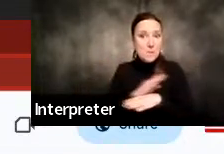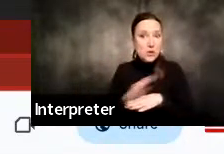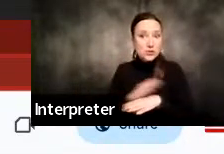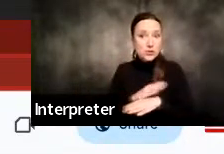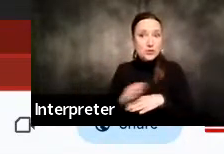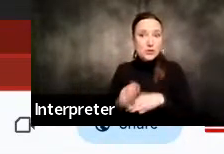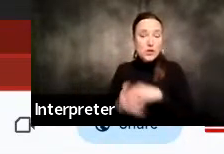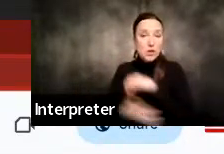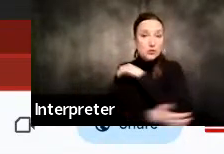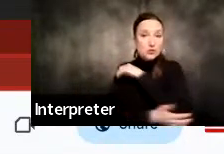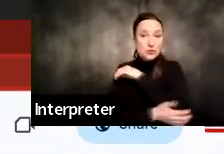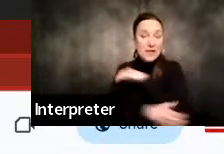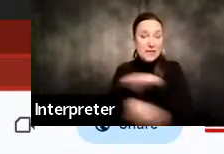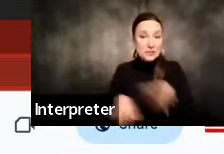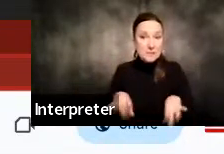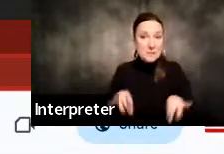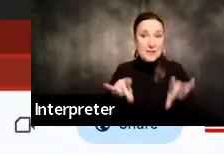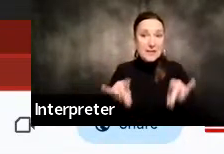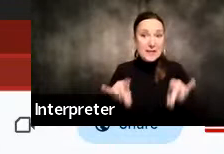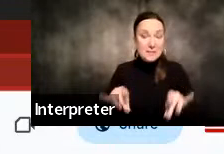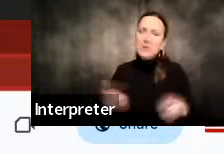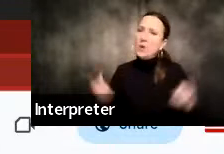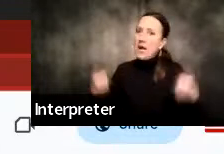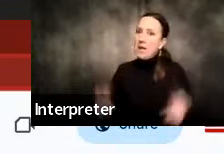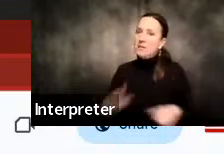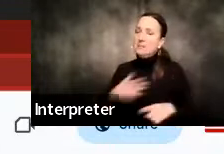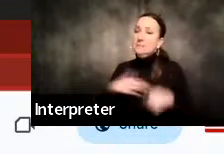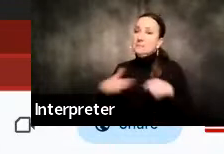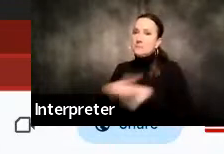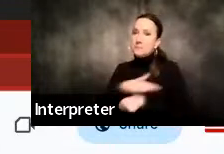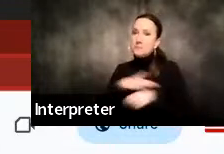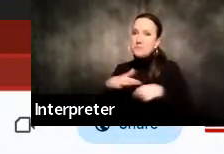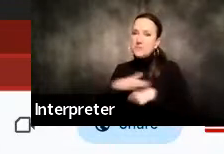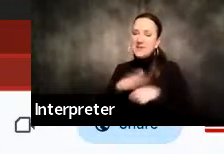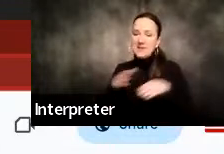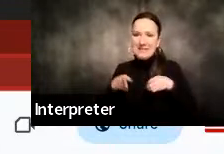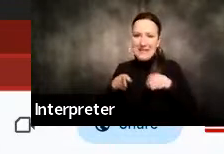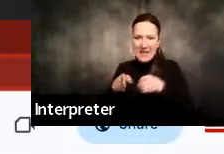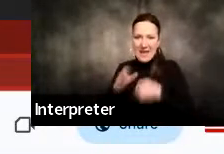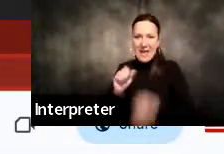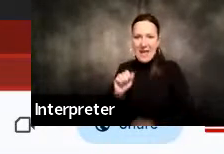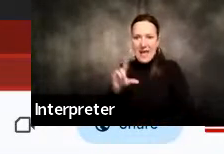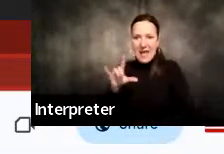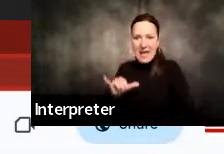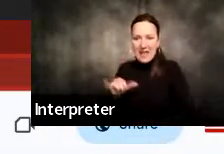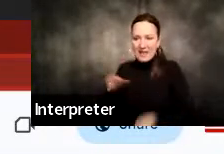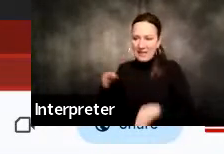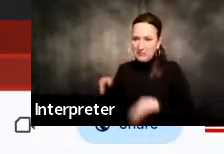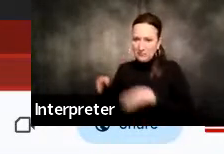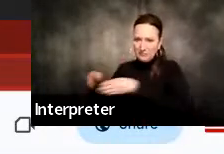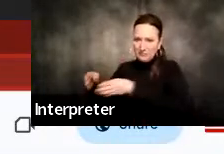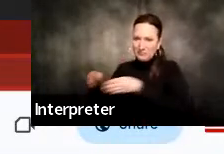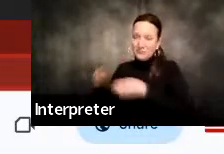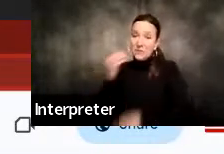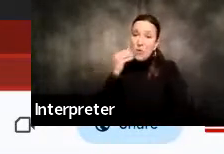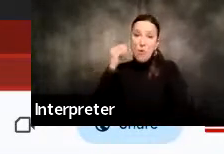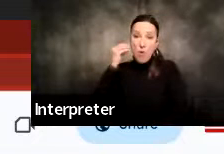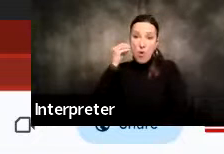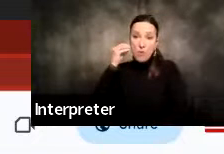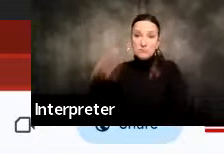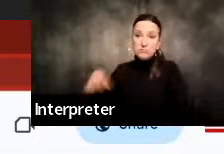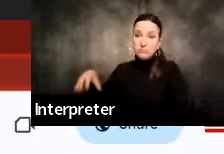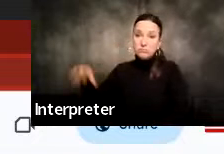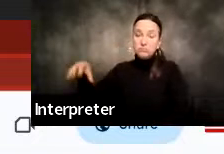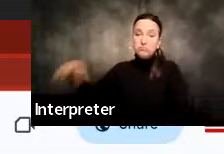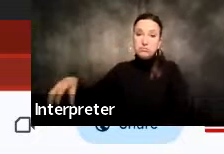I'm having in my area is the alley on one side would be residents of the community, and then the alley